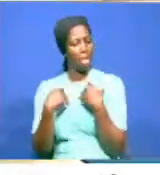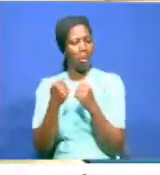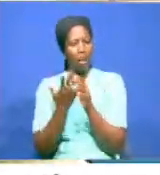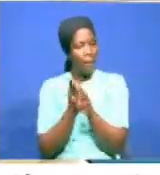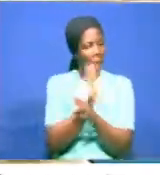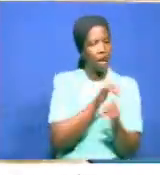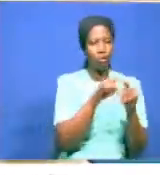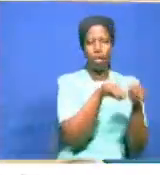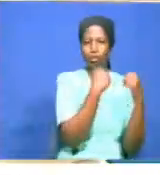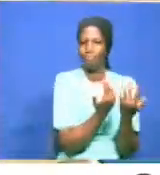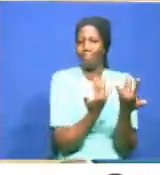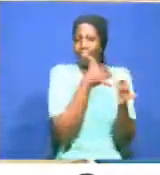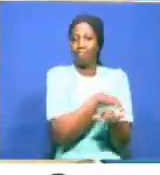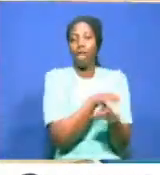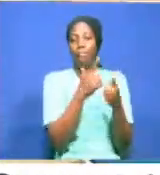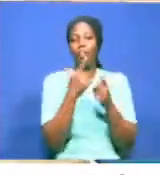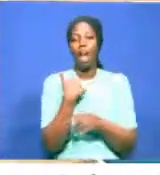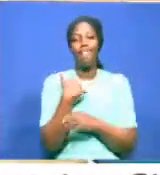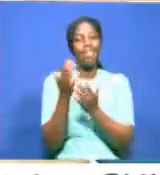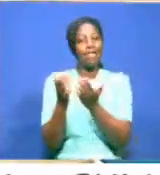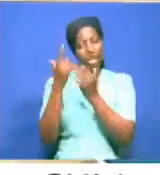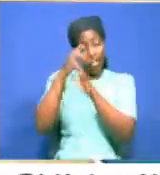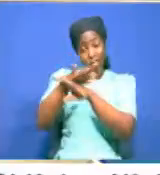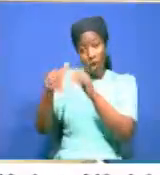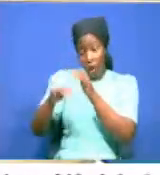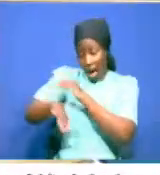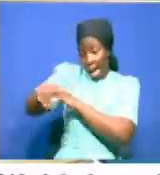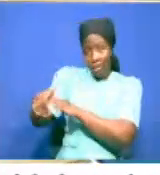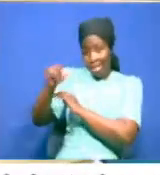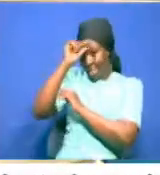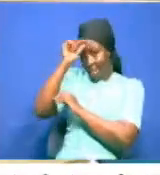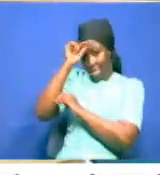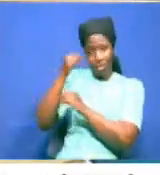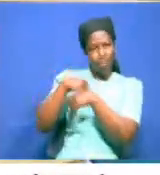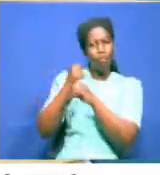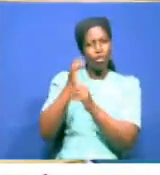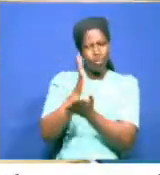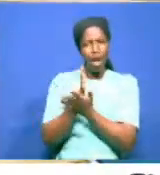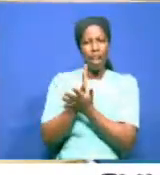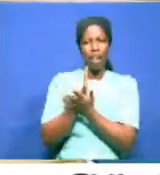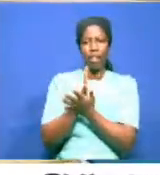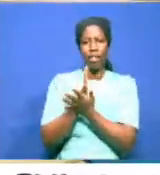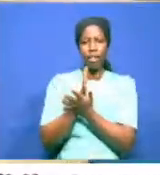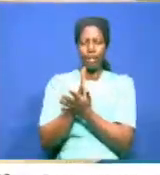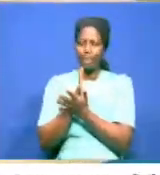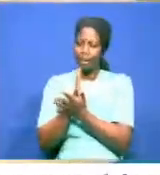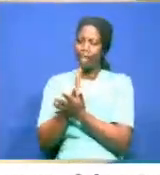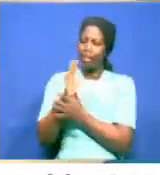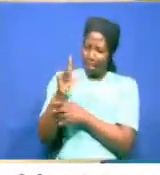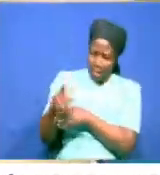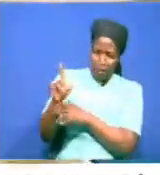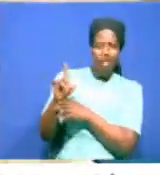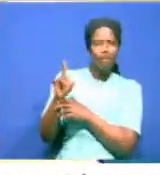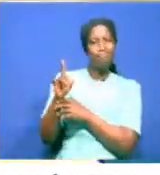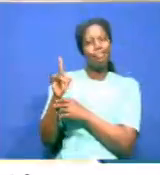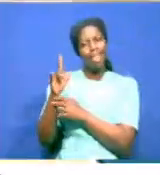the society. But there's need for all county executives to ensure that they are factoring in the issue of